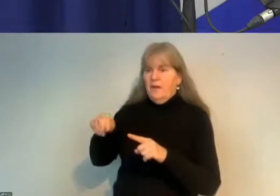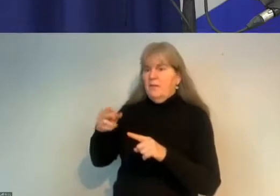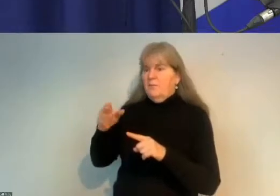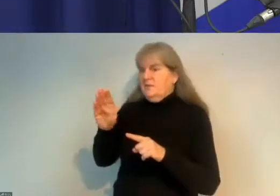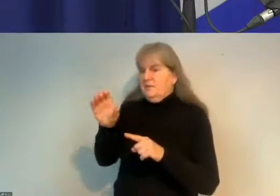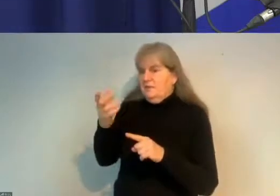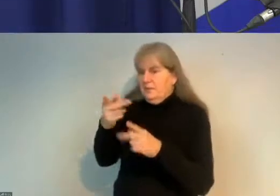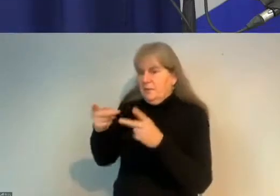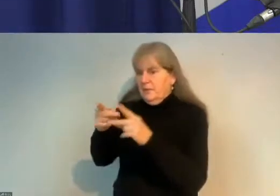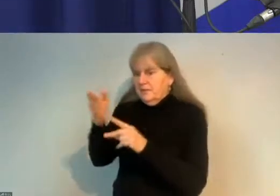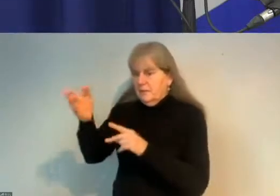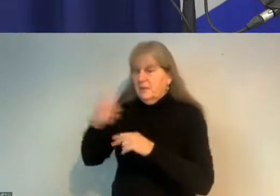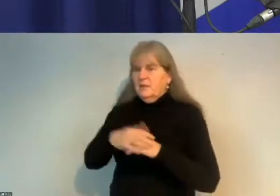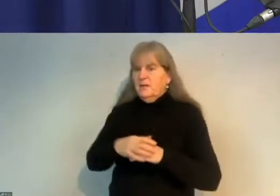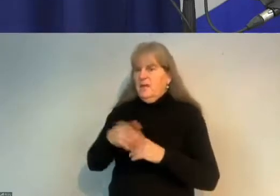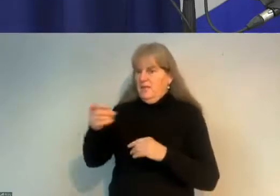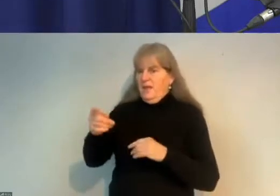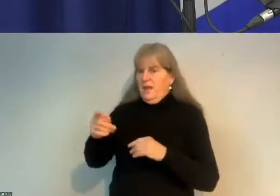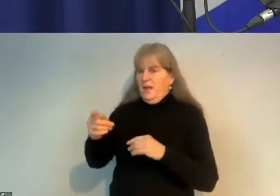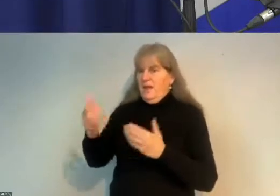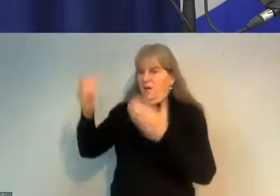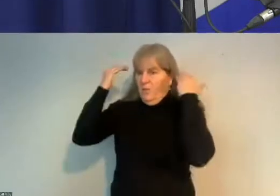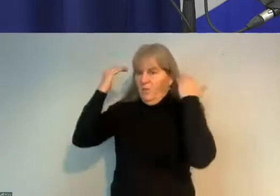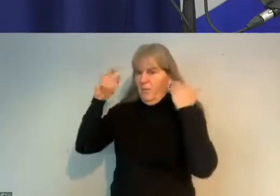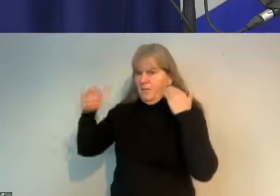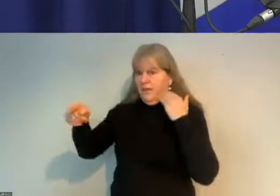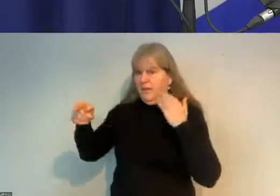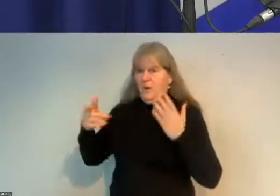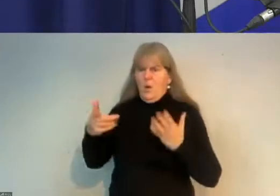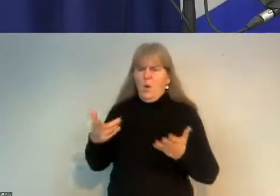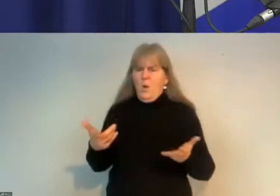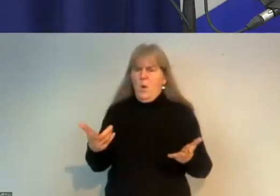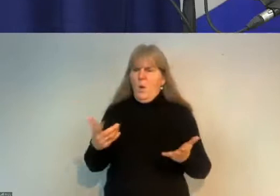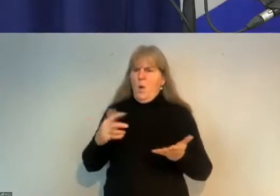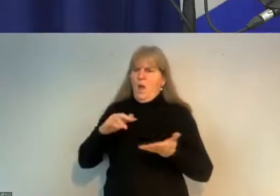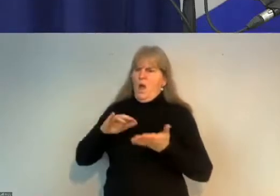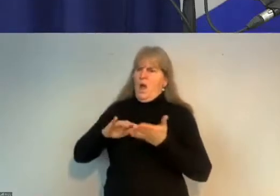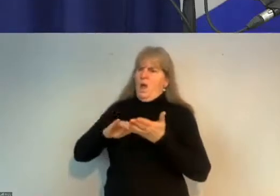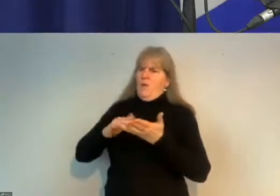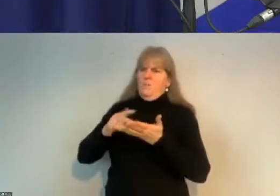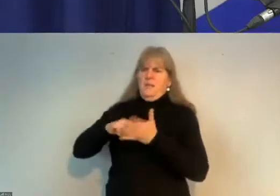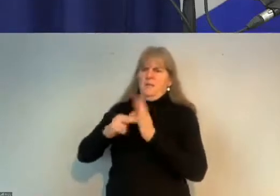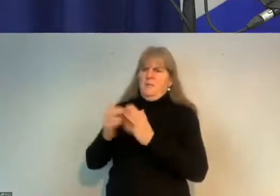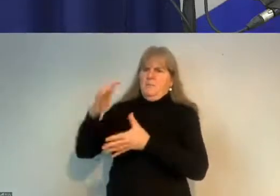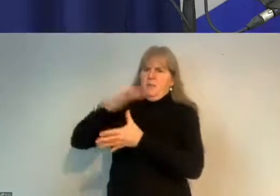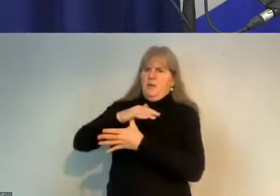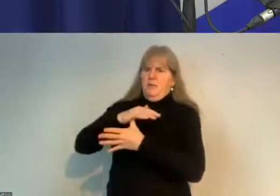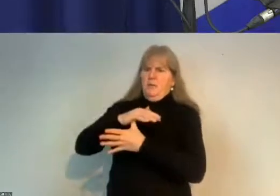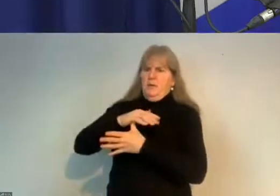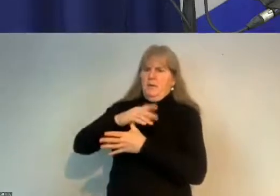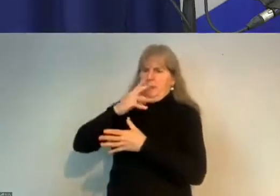also seeing a strain on their healthcare system, how does that work for priorities? Do you want me to speak to that? Sure. Yeah.